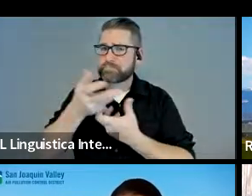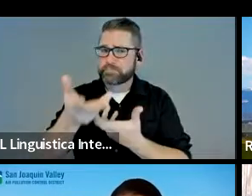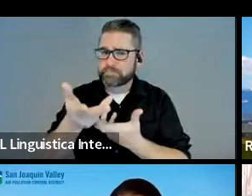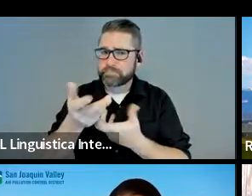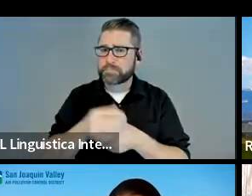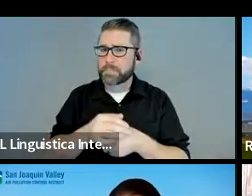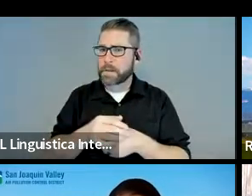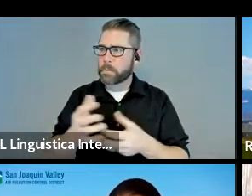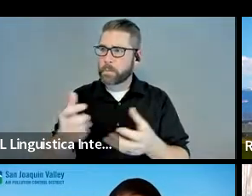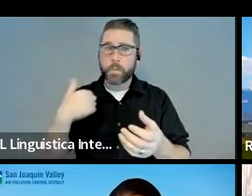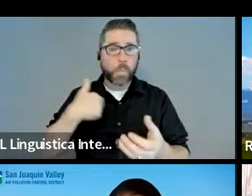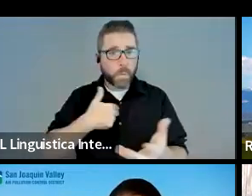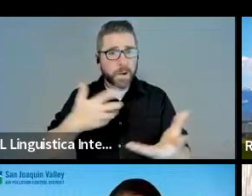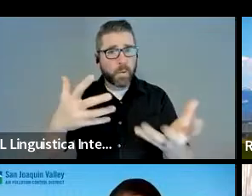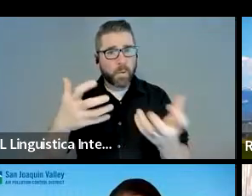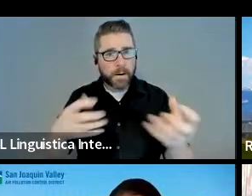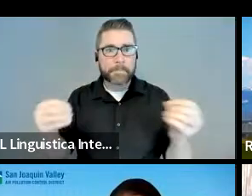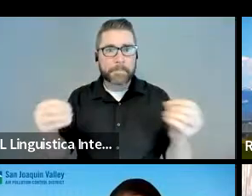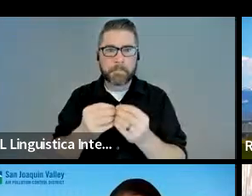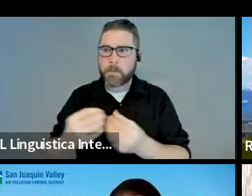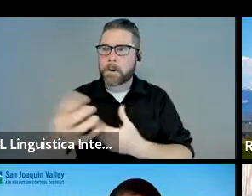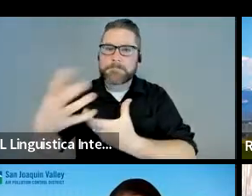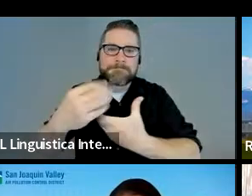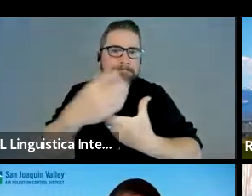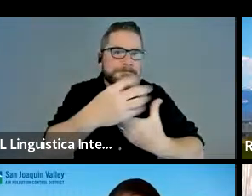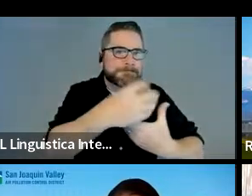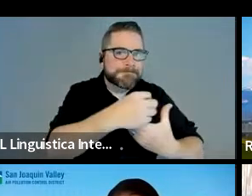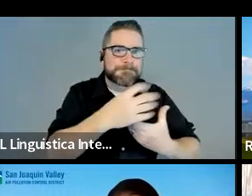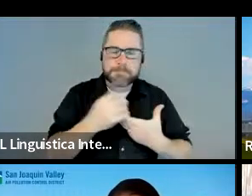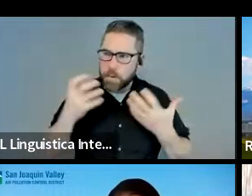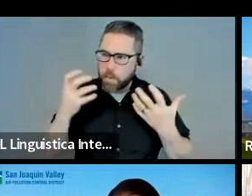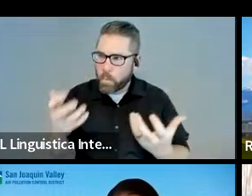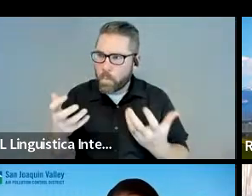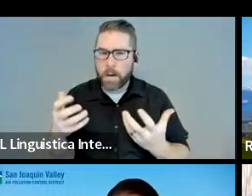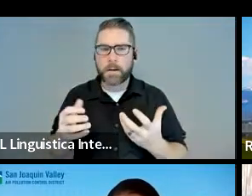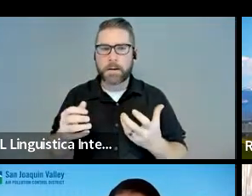everyone attend. And I think that's something that